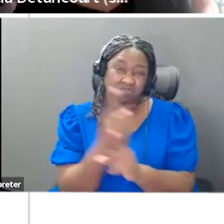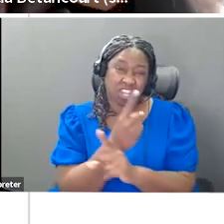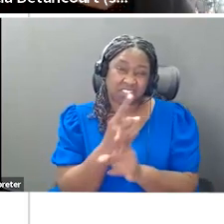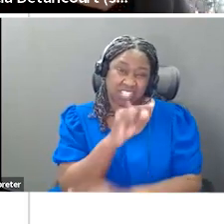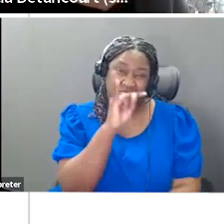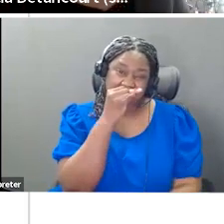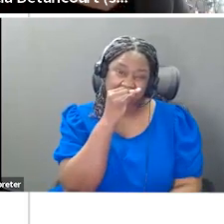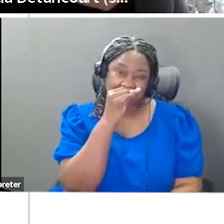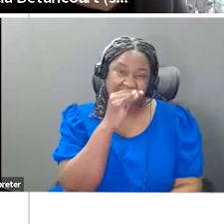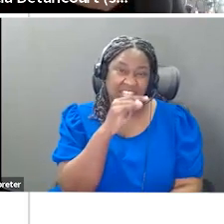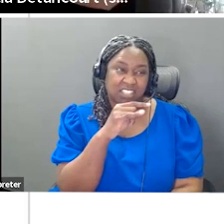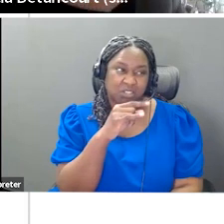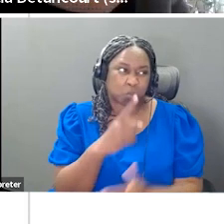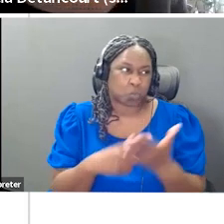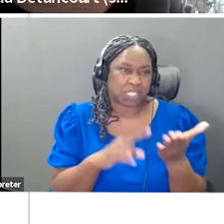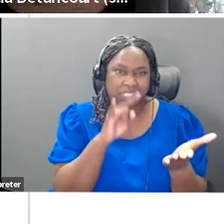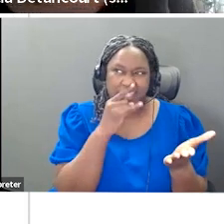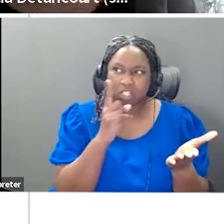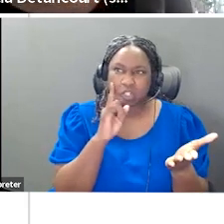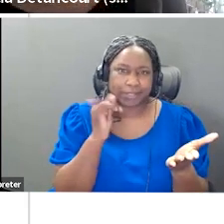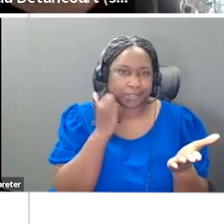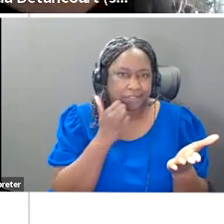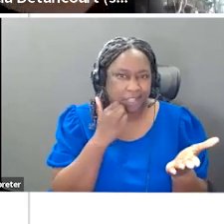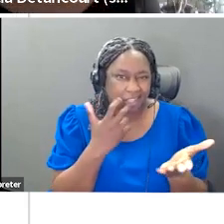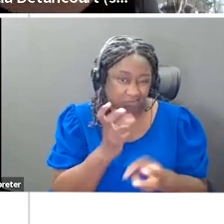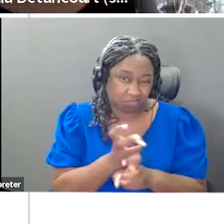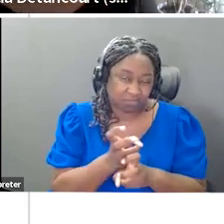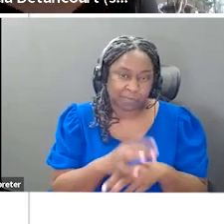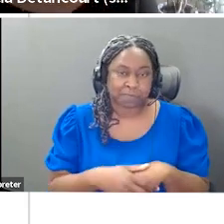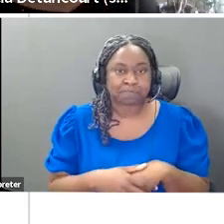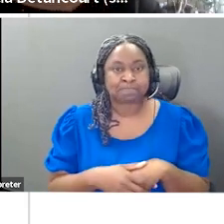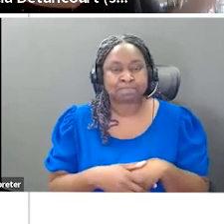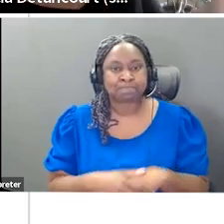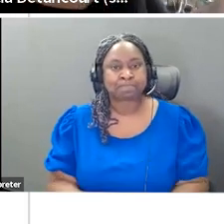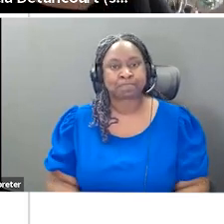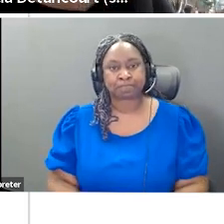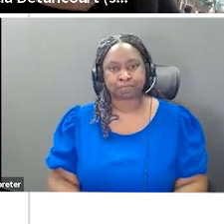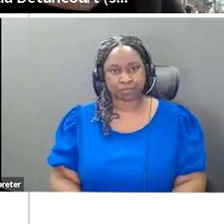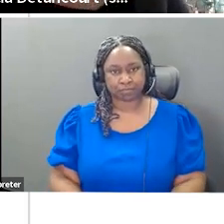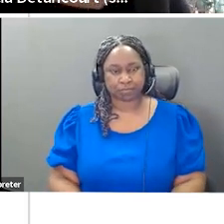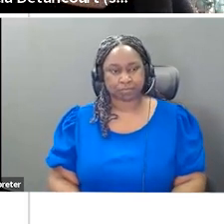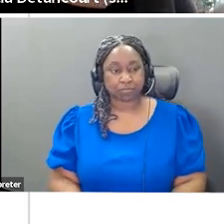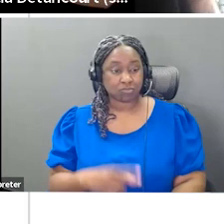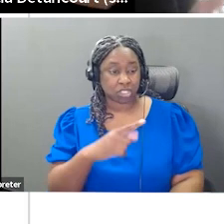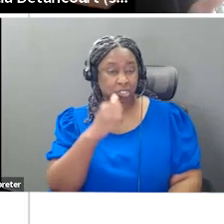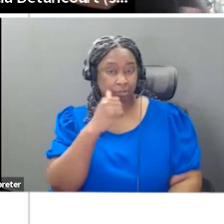kids and what kids really look like in their everyday. So So we featured this girl on the left, and then we also